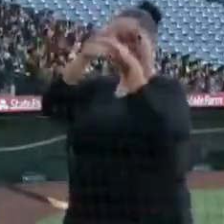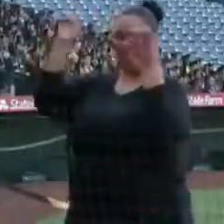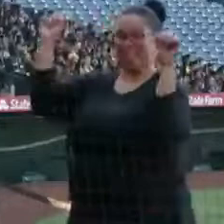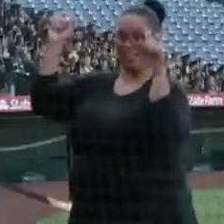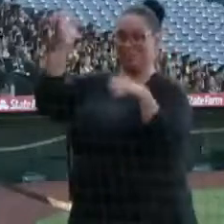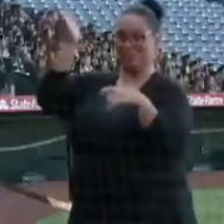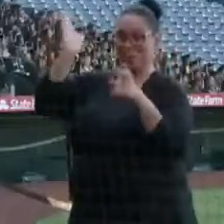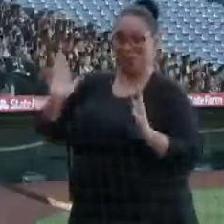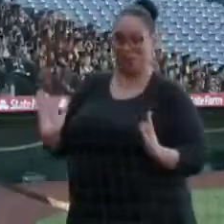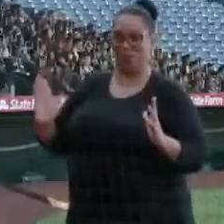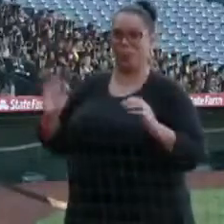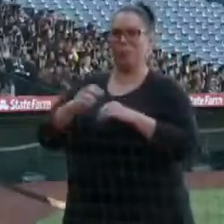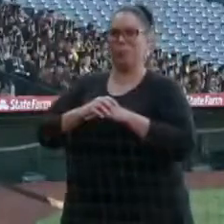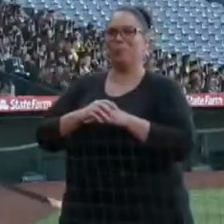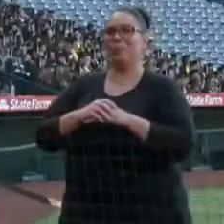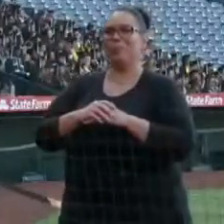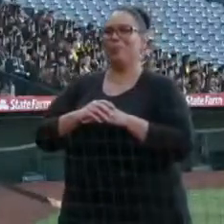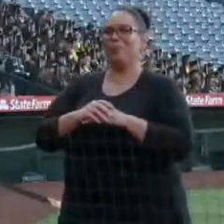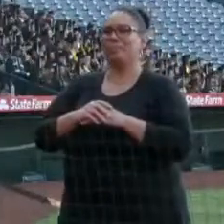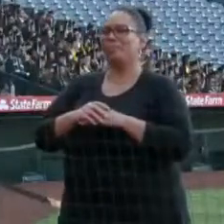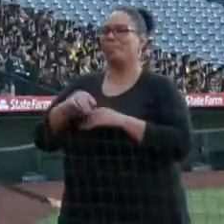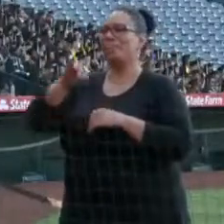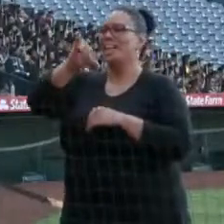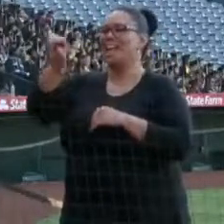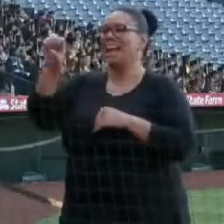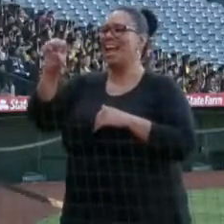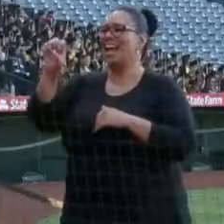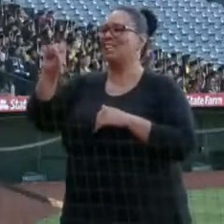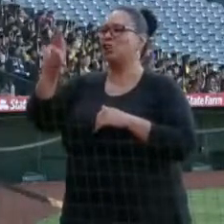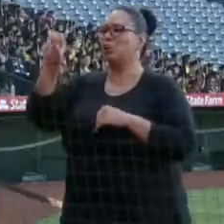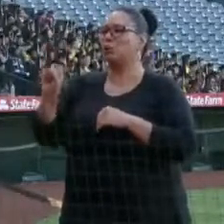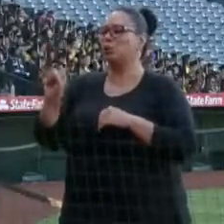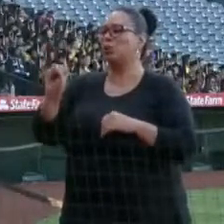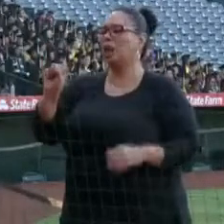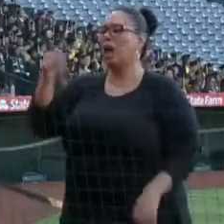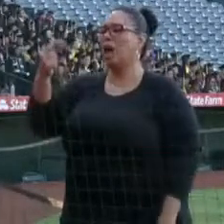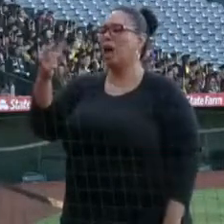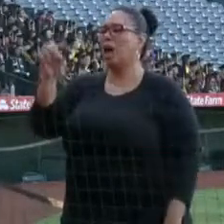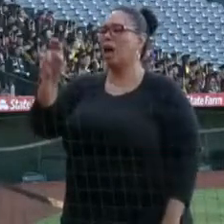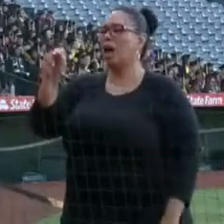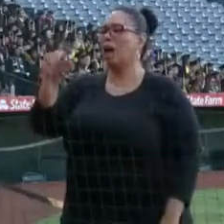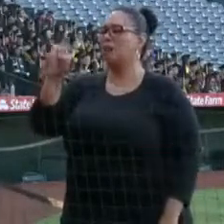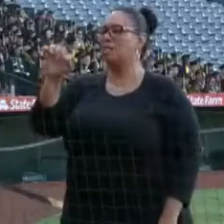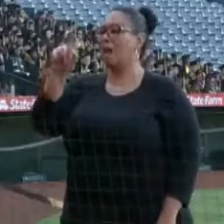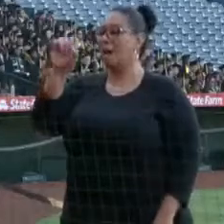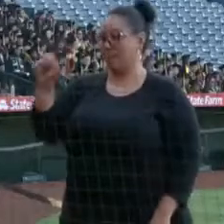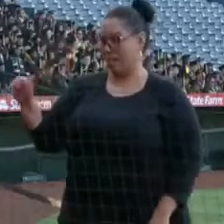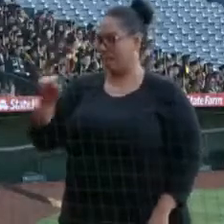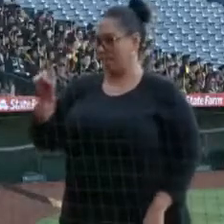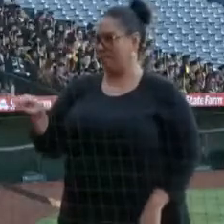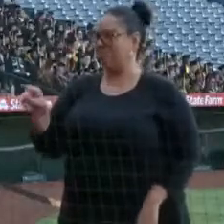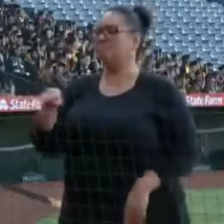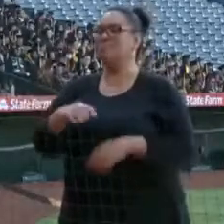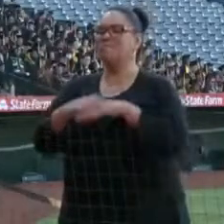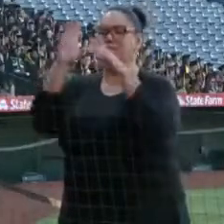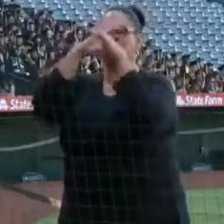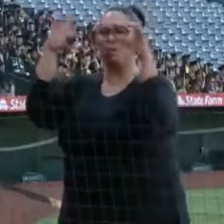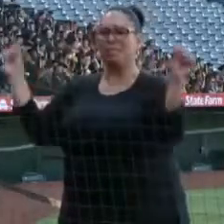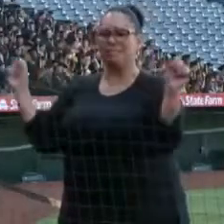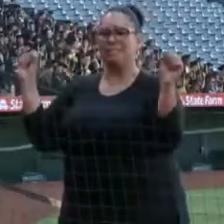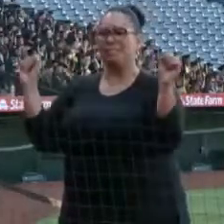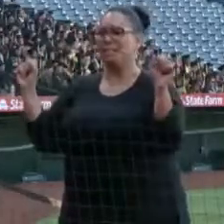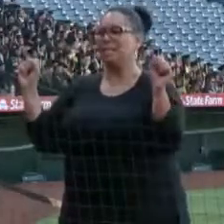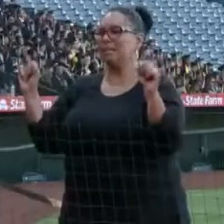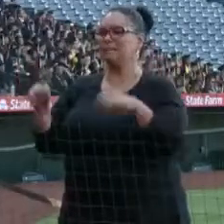speaker, Jesus Gonzalez, president of the CSULB Associated Students Incorporated. Jesus